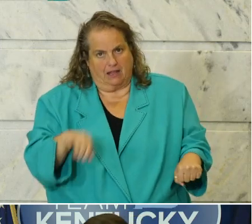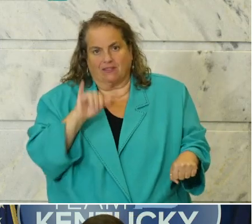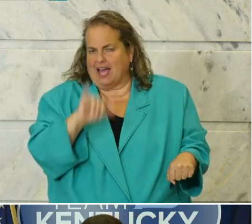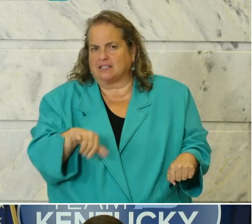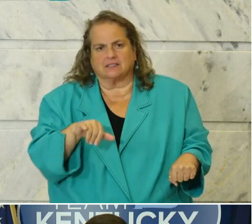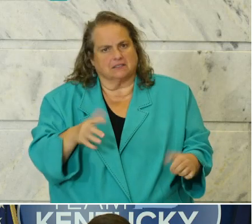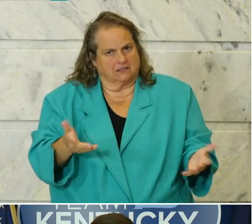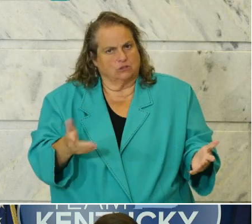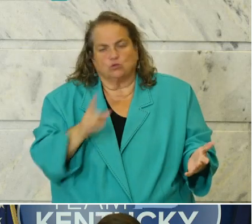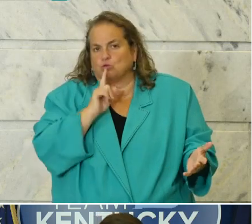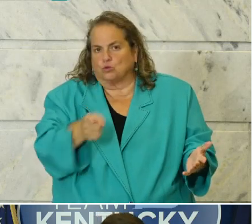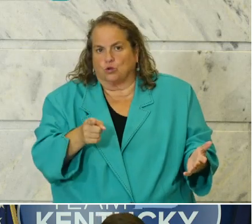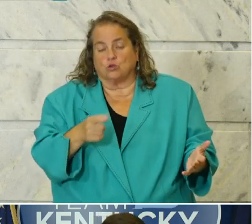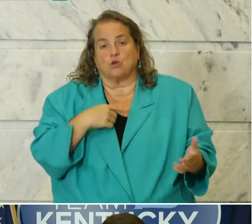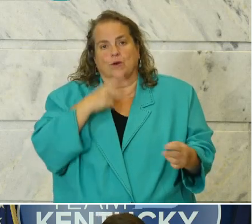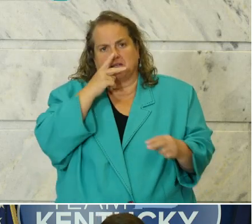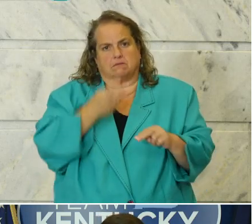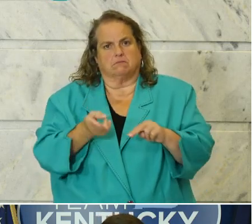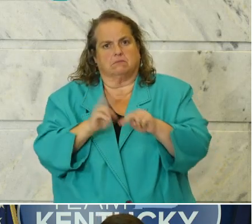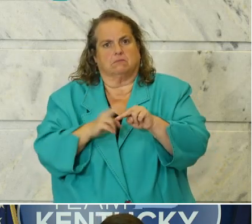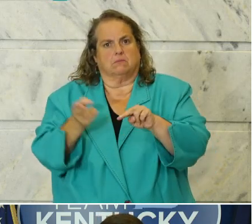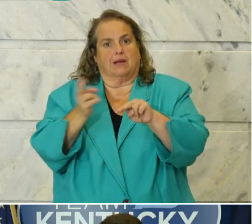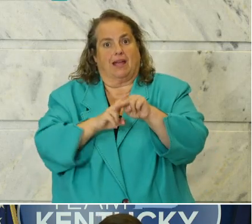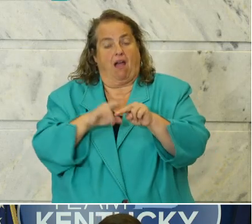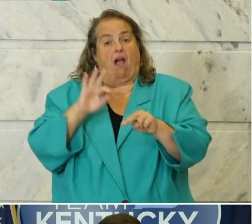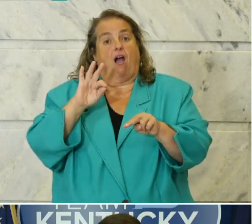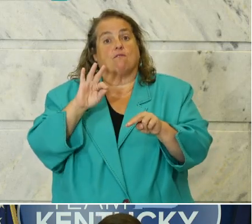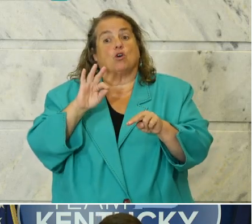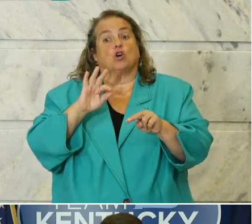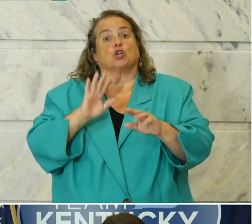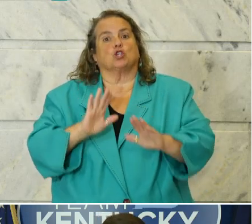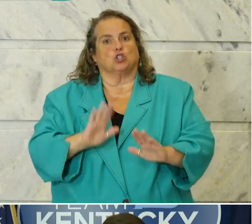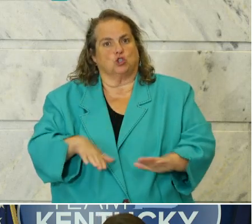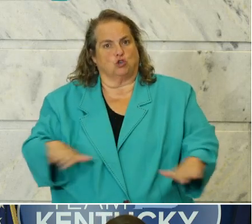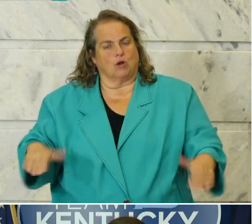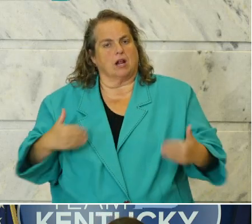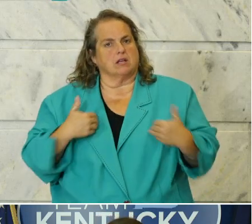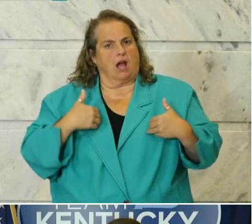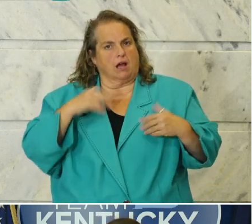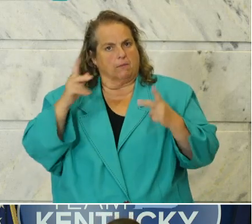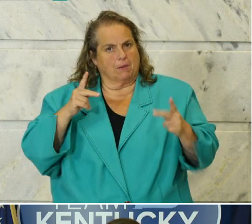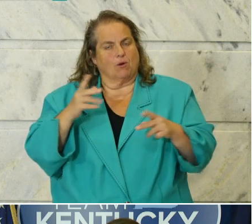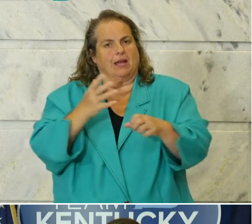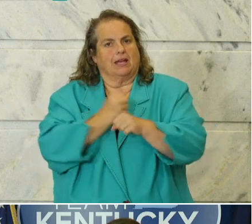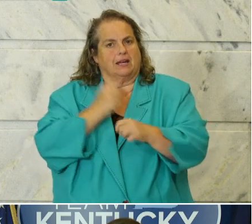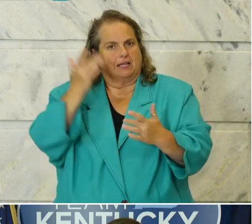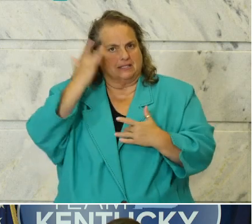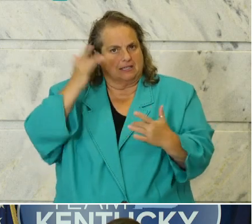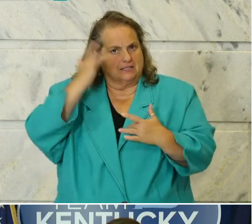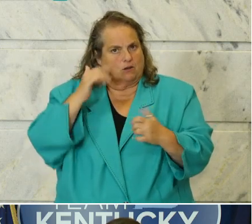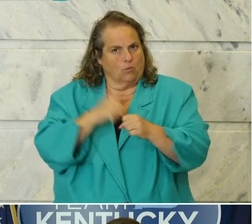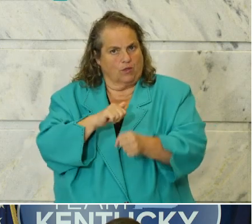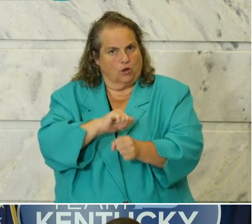a significant increase in the infection rate of our young people, and